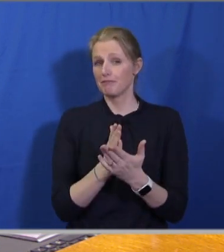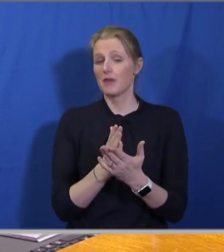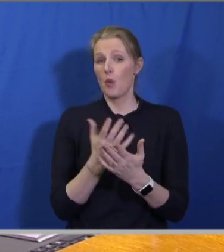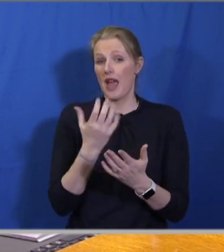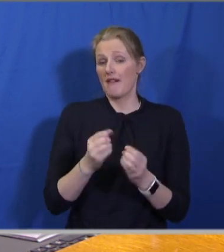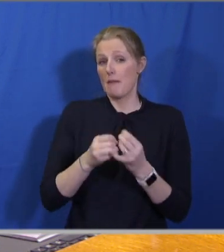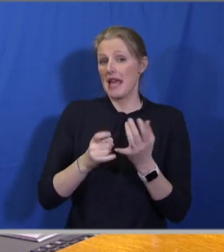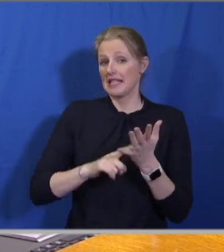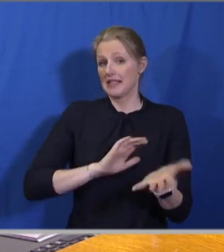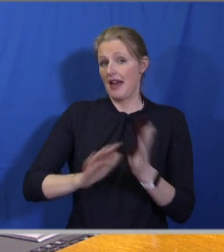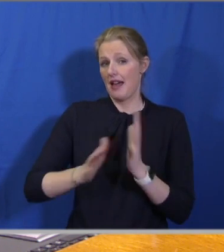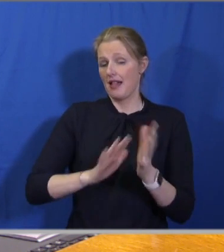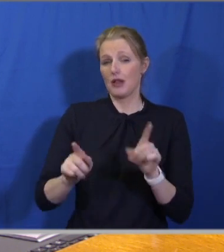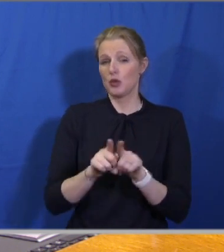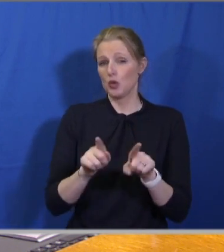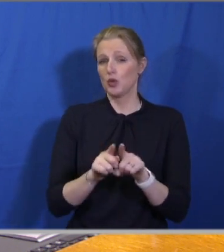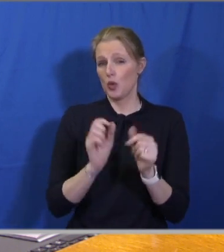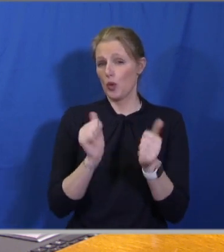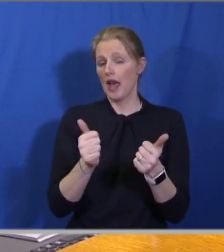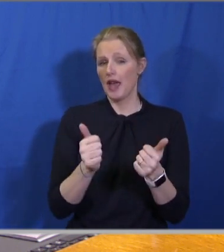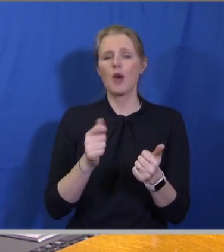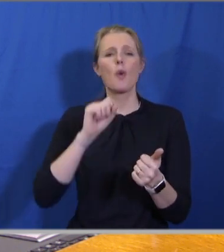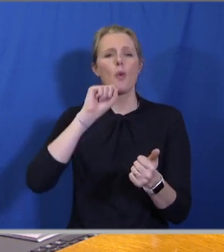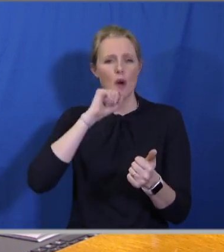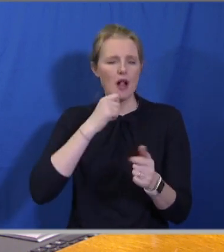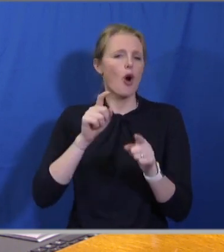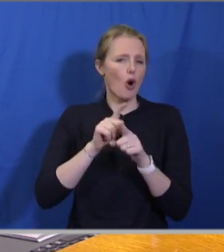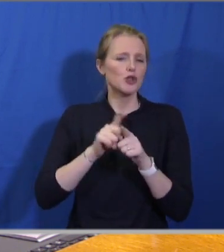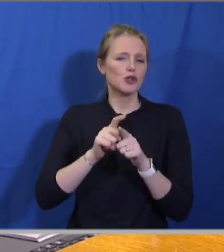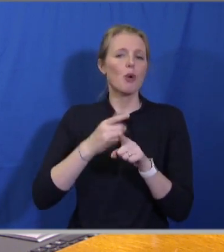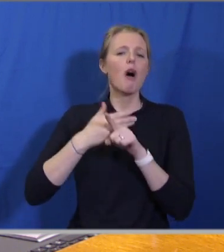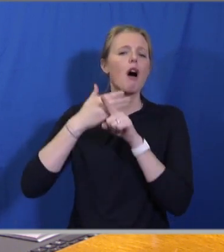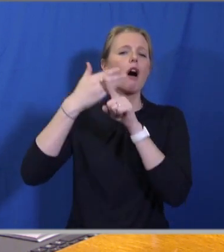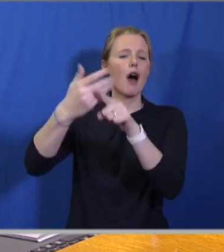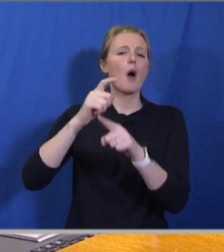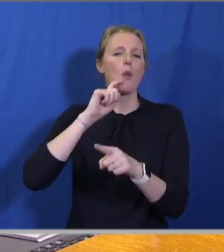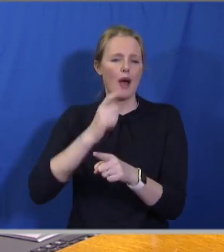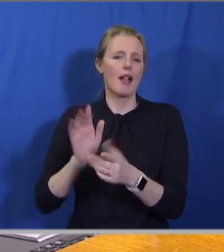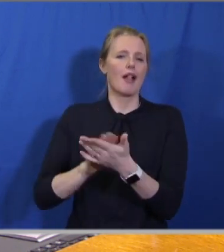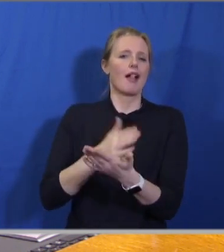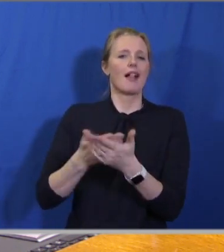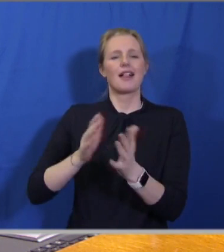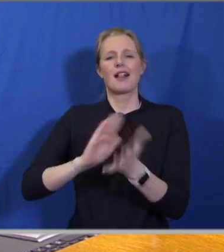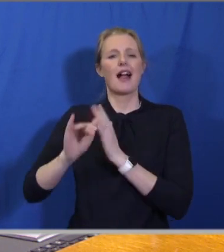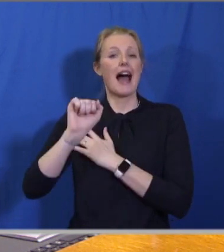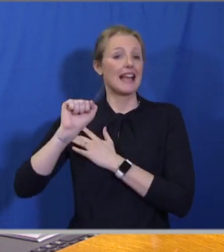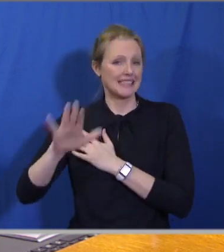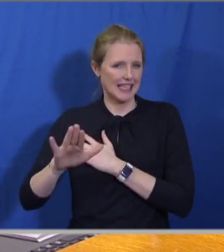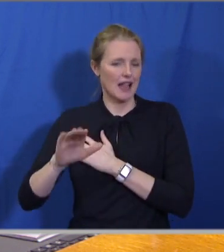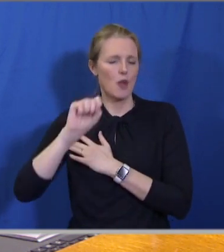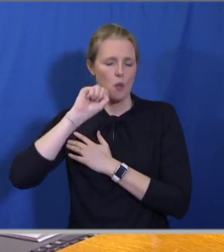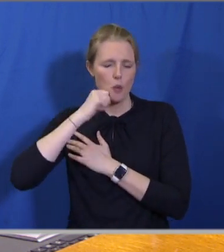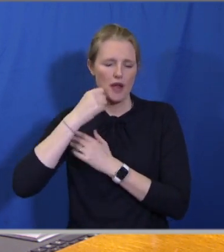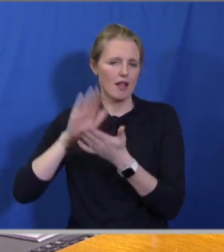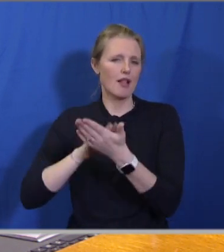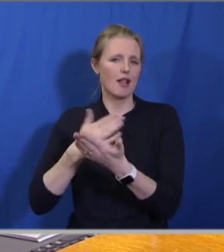British Sign Language interpretation, and we will be arranging for Irish Sign Language interpretation to be made available for those who wish to follow